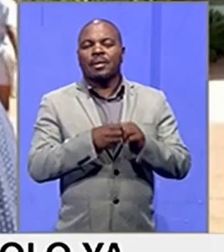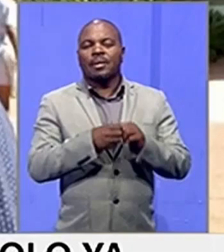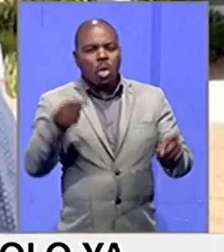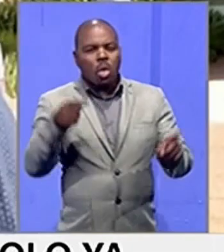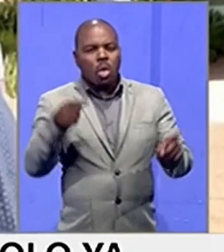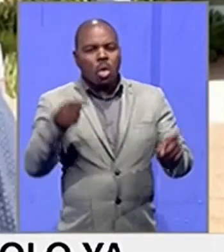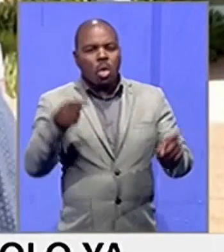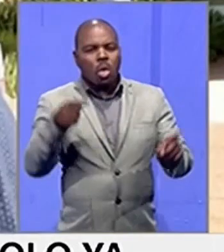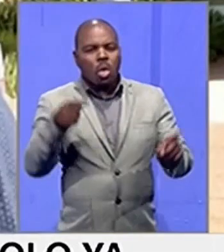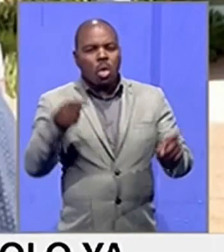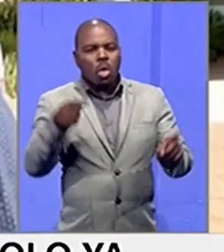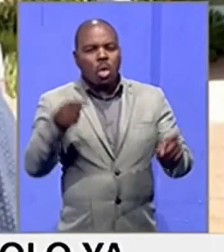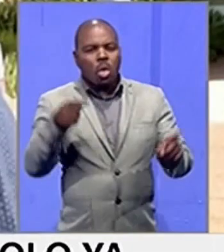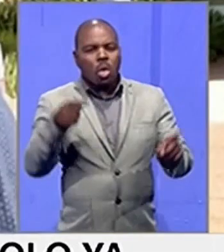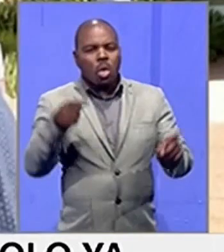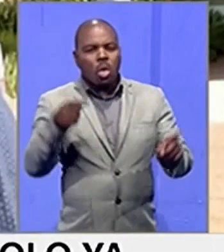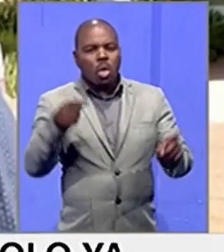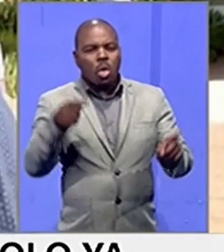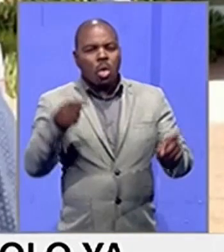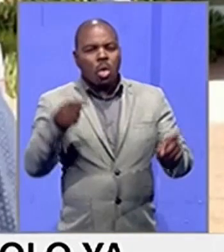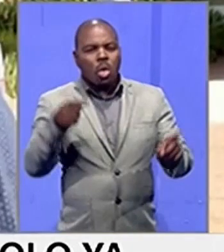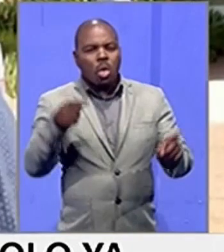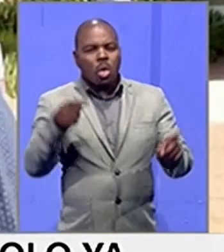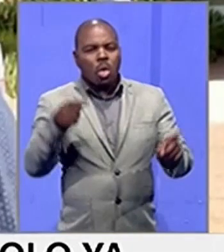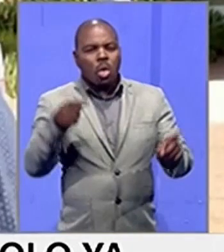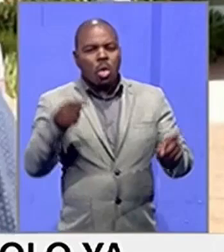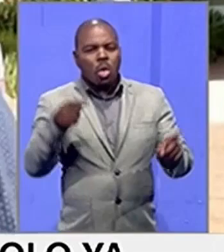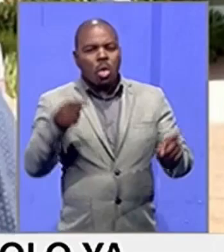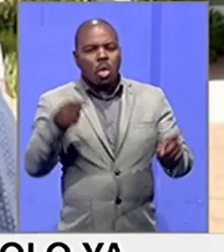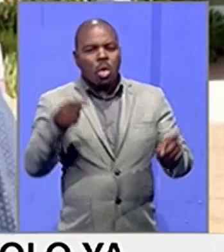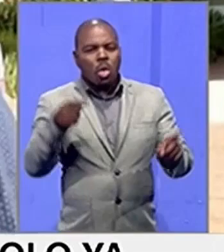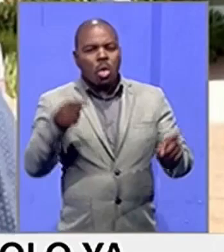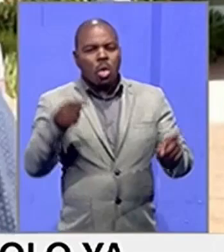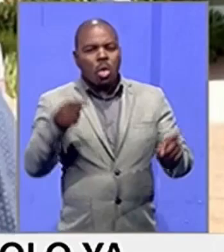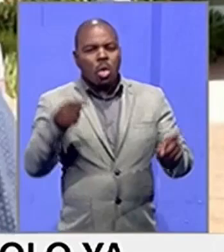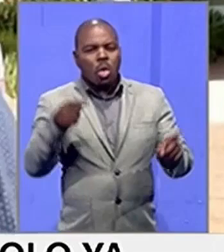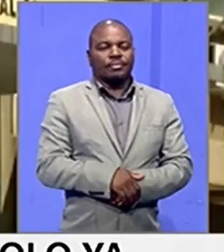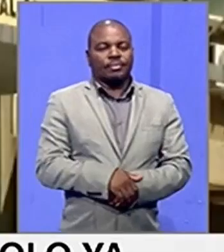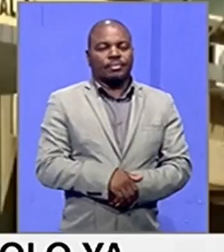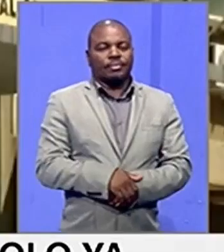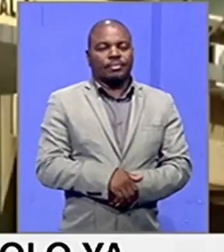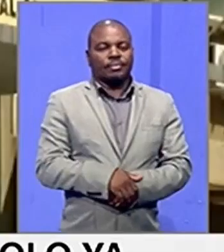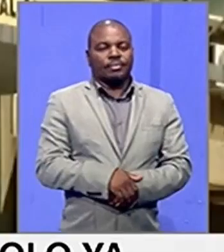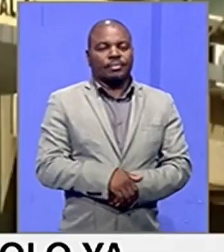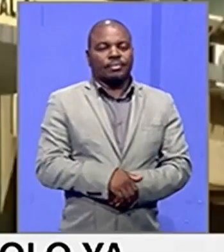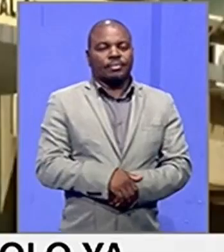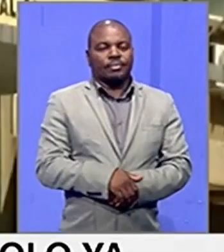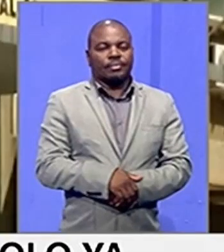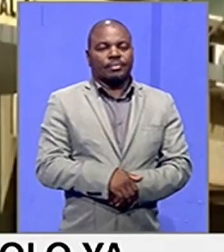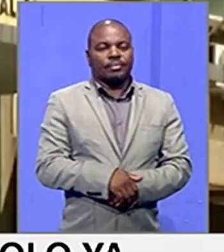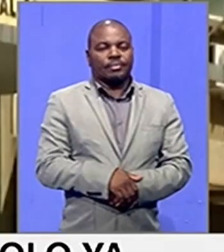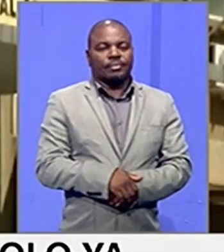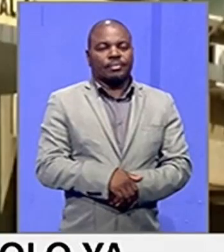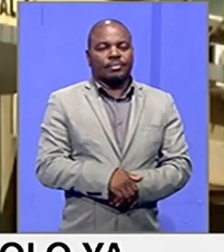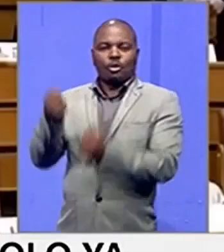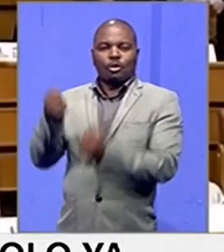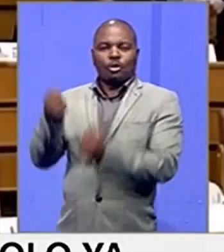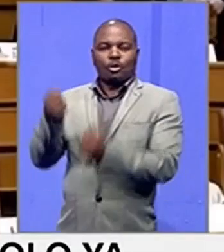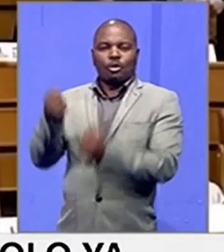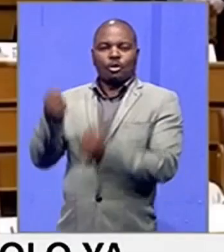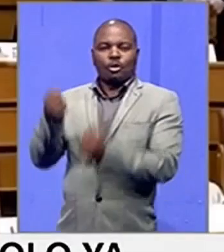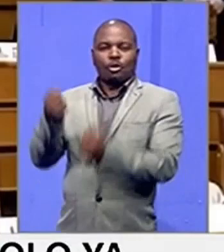re fihlela mo re leng teng ka tsamaiso ya masepala eo. ANC e batla hore lekgotla la dinyewe le behelle ka thoko kopano